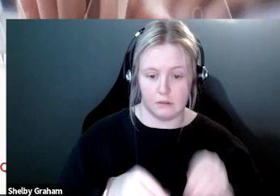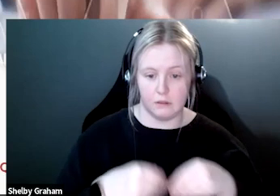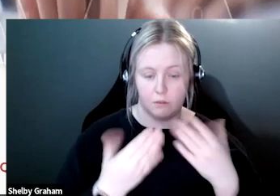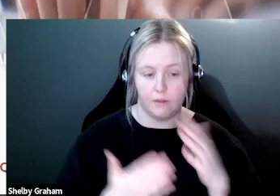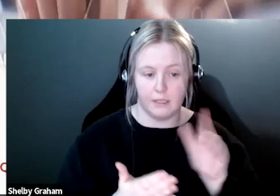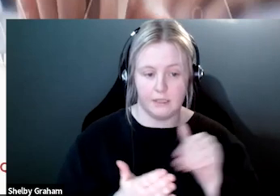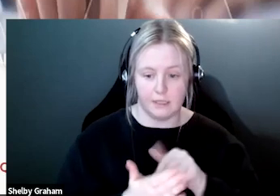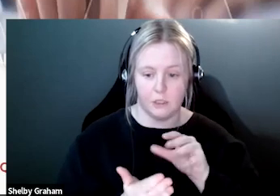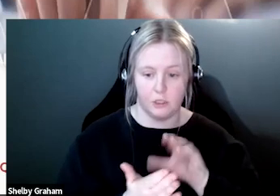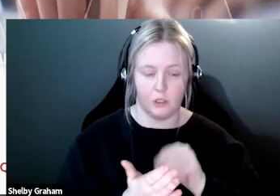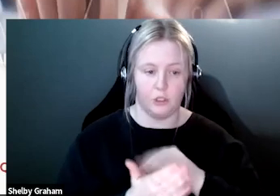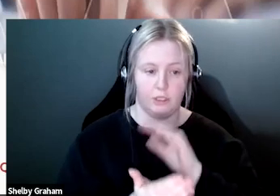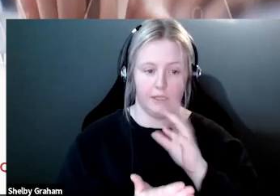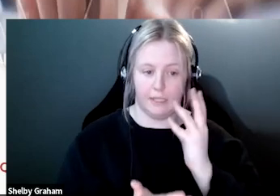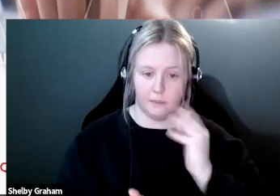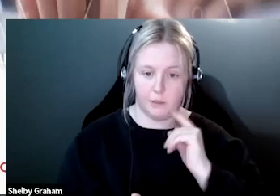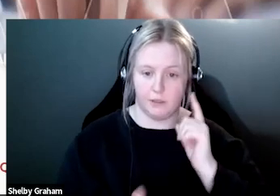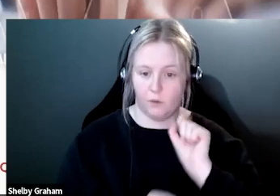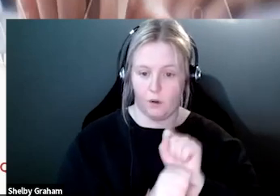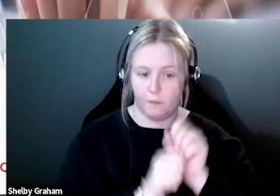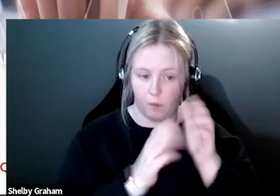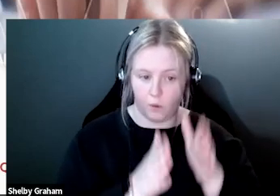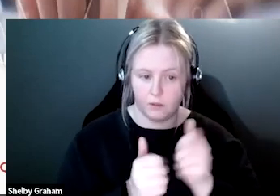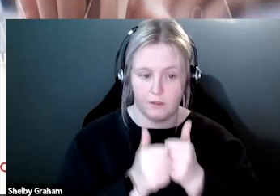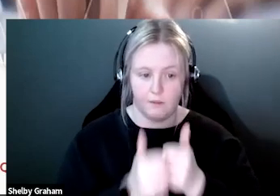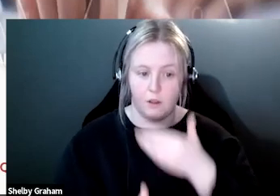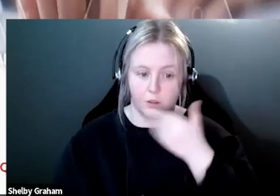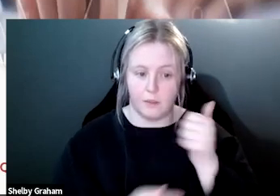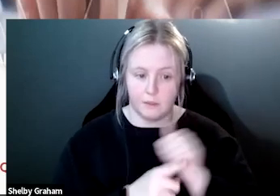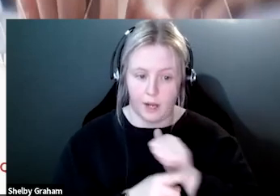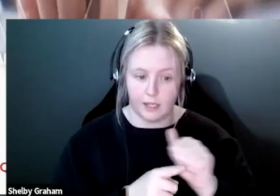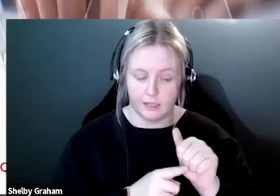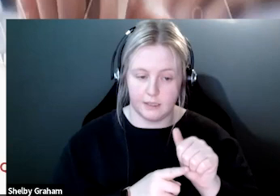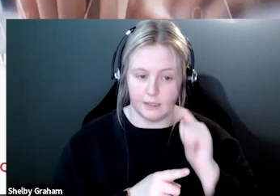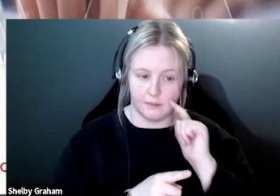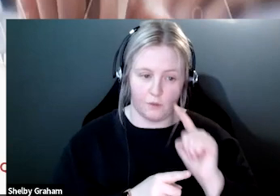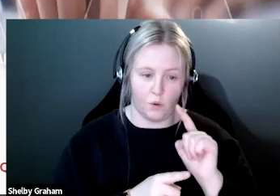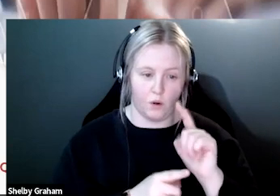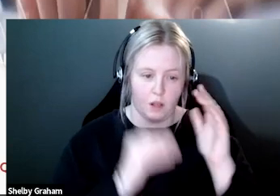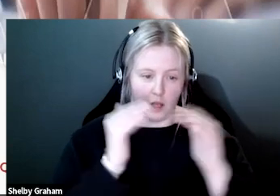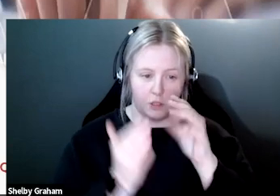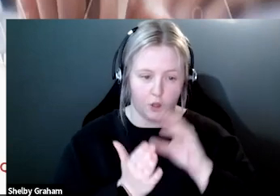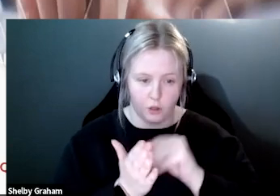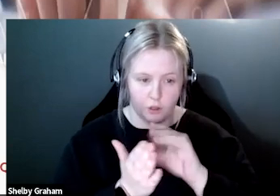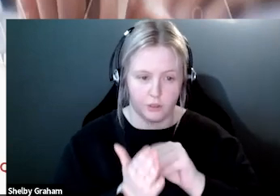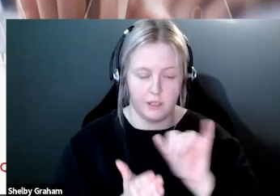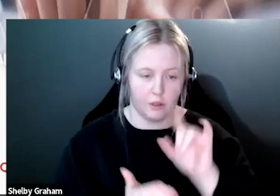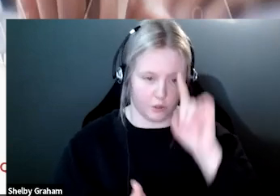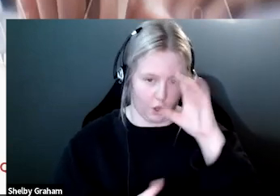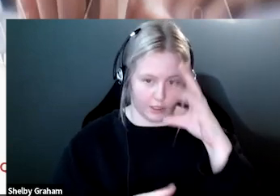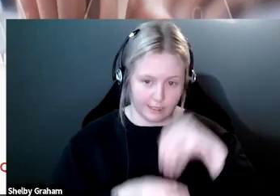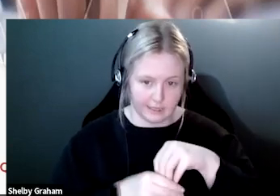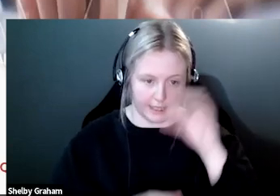experiences for employers. It follows best practice for adult learning and centers autistic voices in the narrative